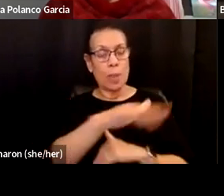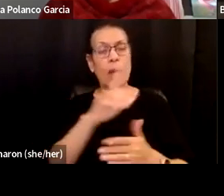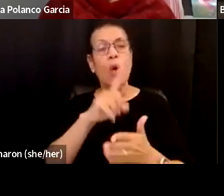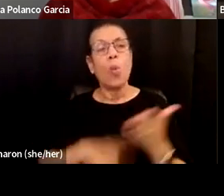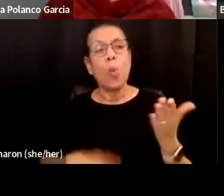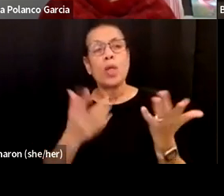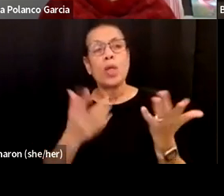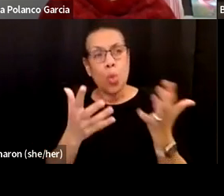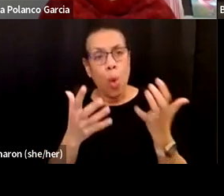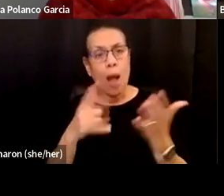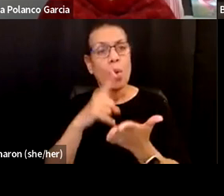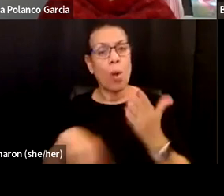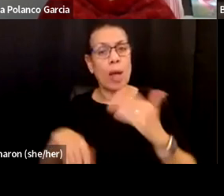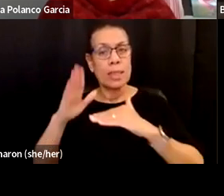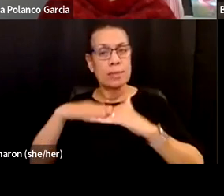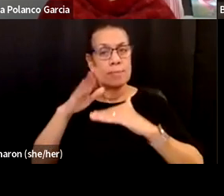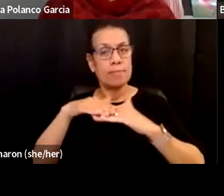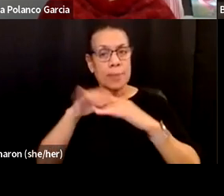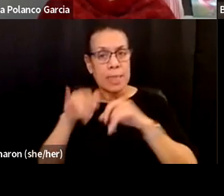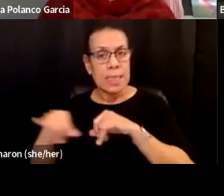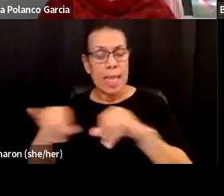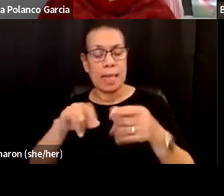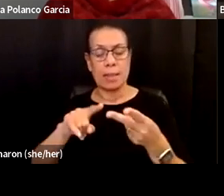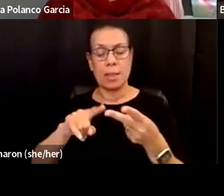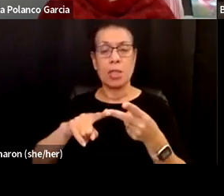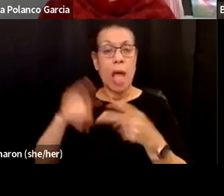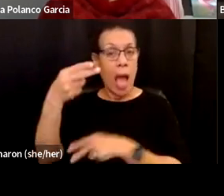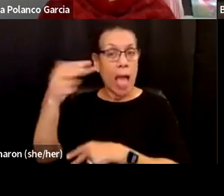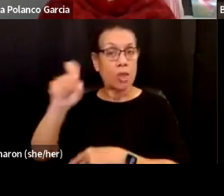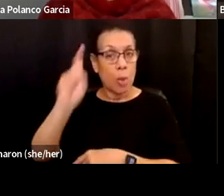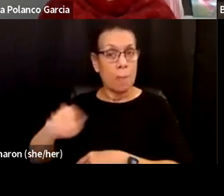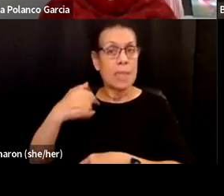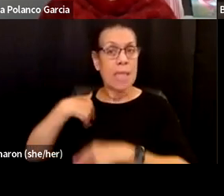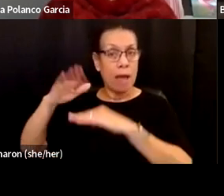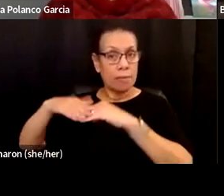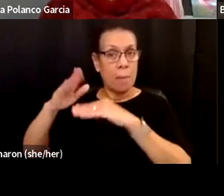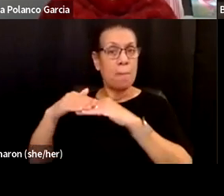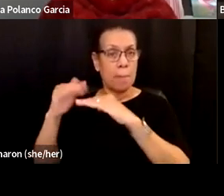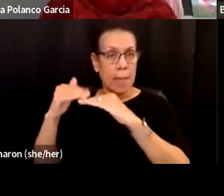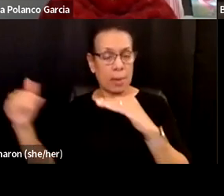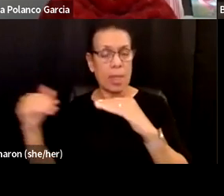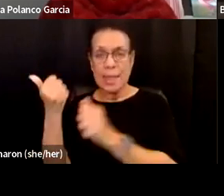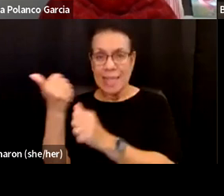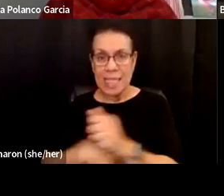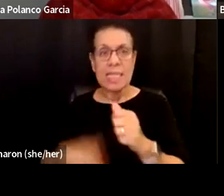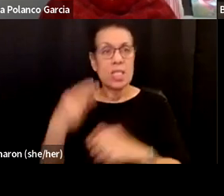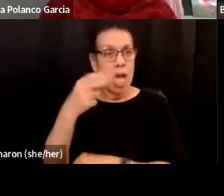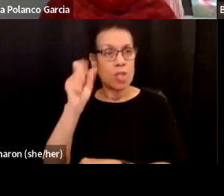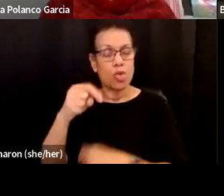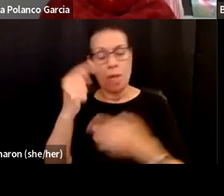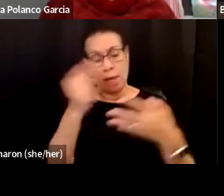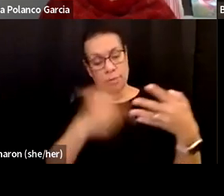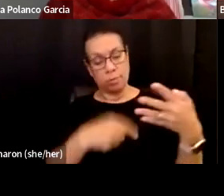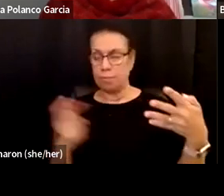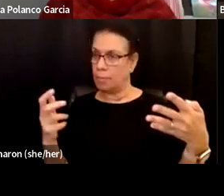these standards in k-6 what are what should a high school have and then we measure up every single high school against that we also